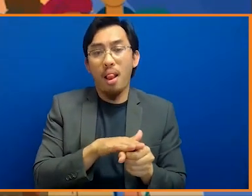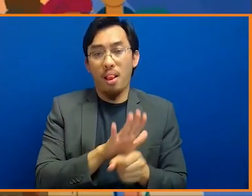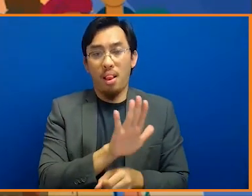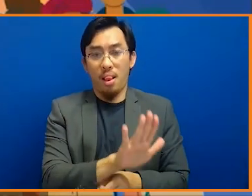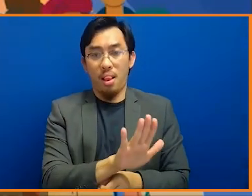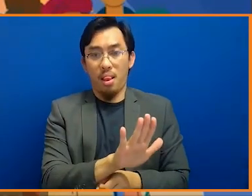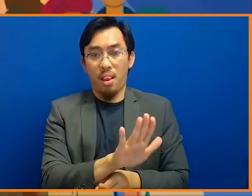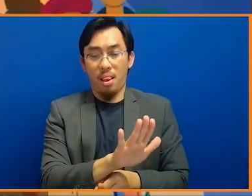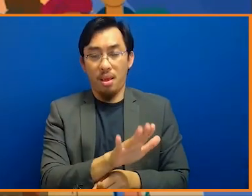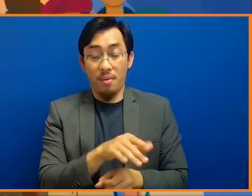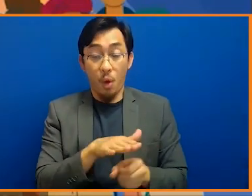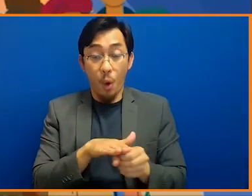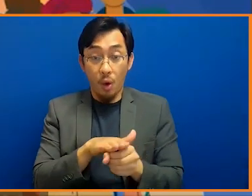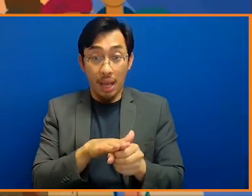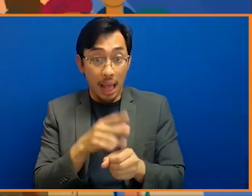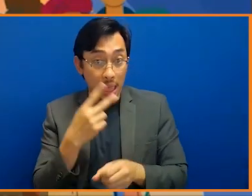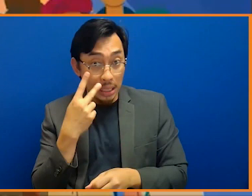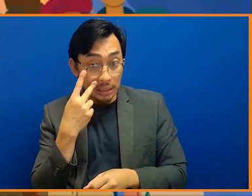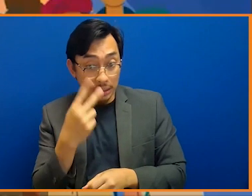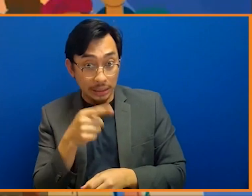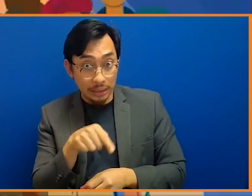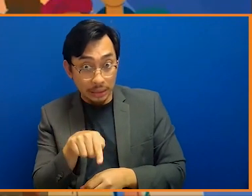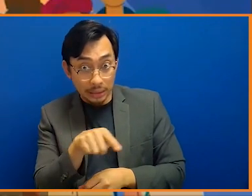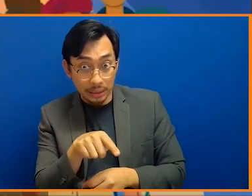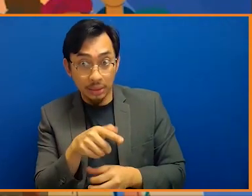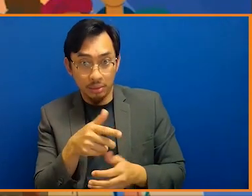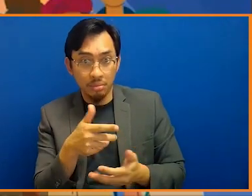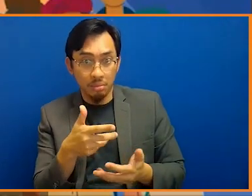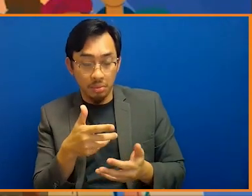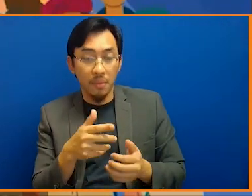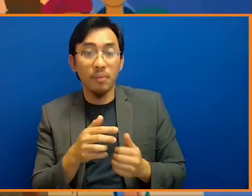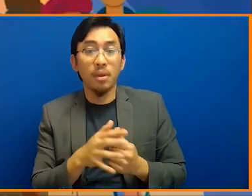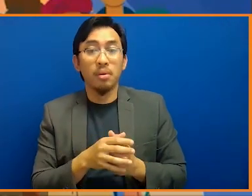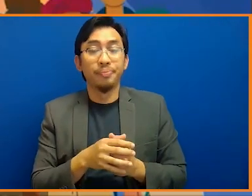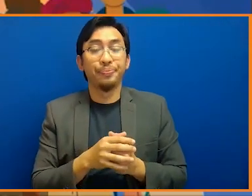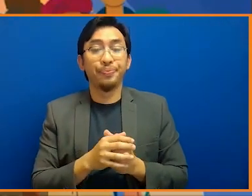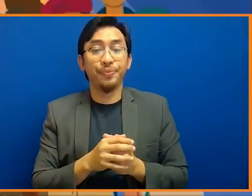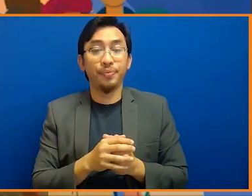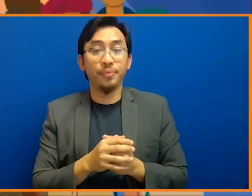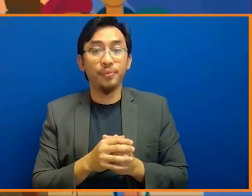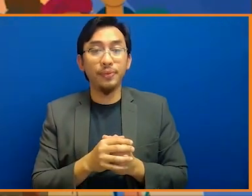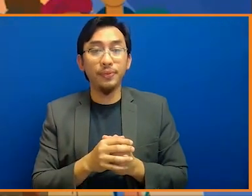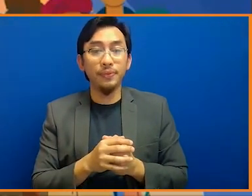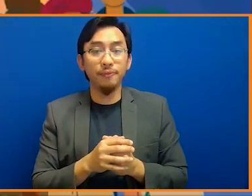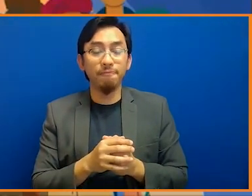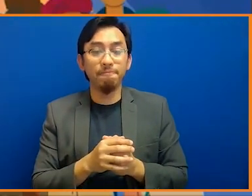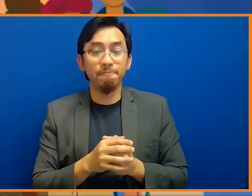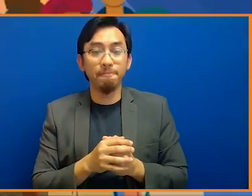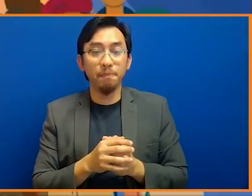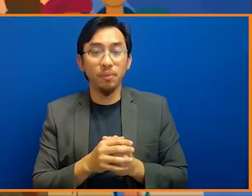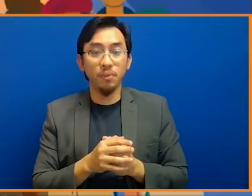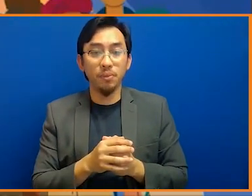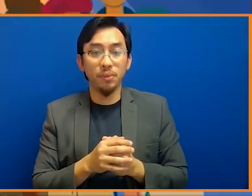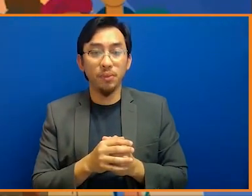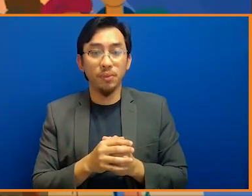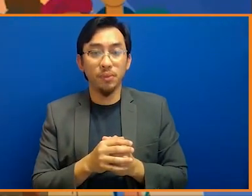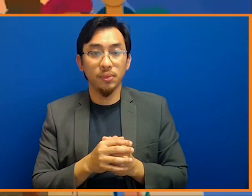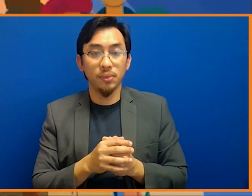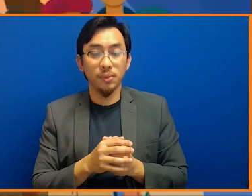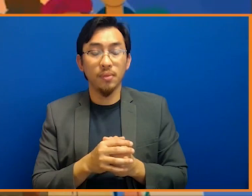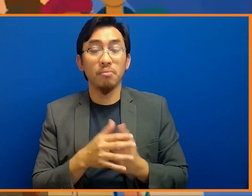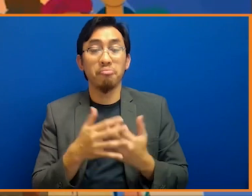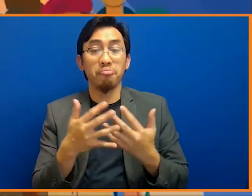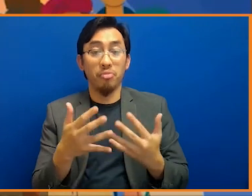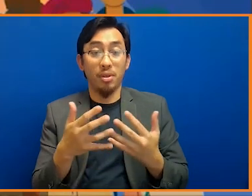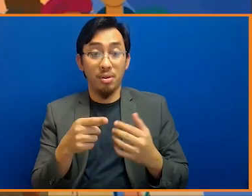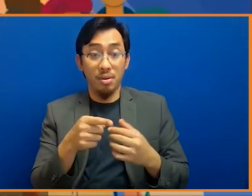local context and the level of the risk itself. Nah, we realize that in order to in order